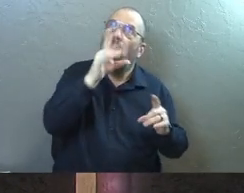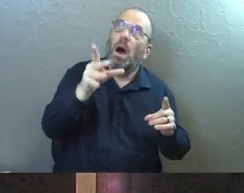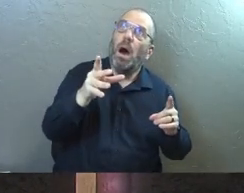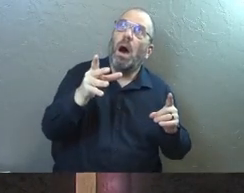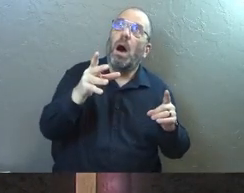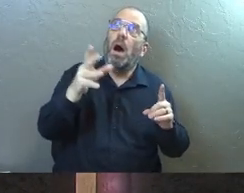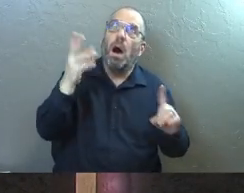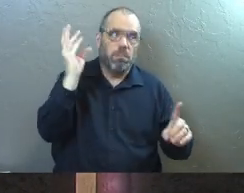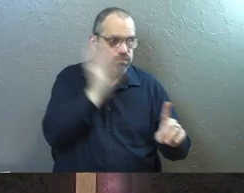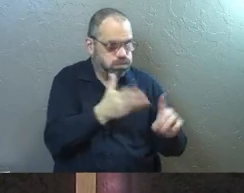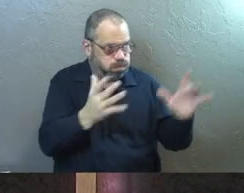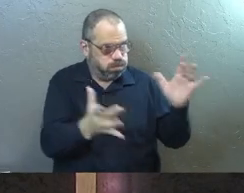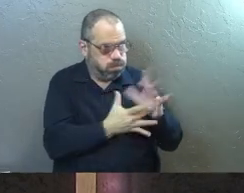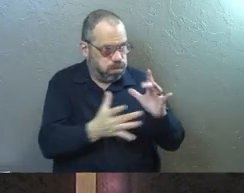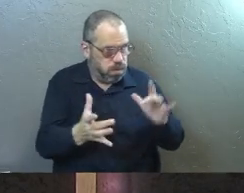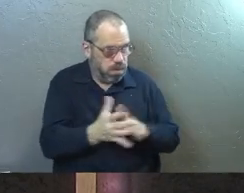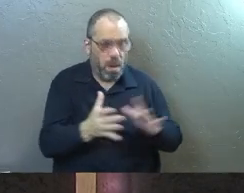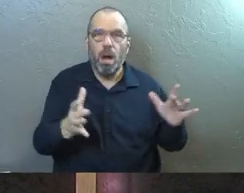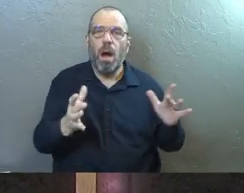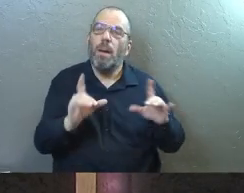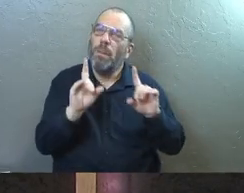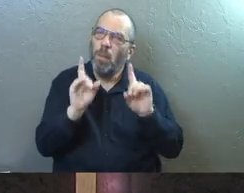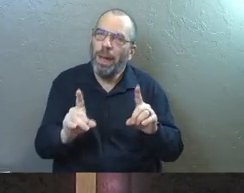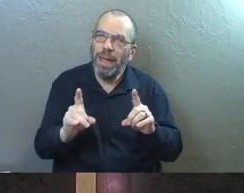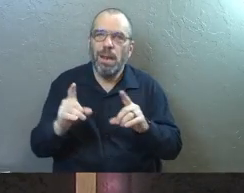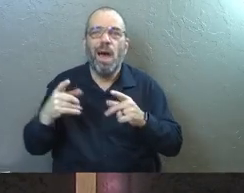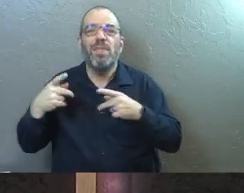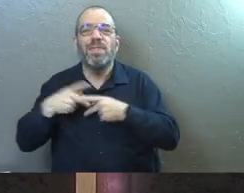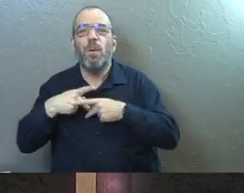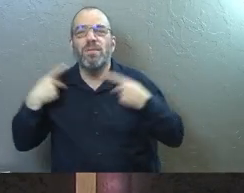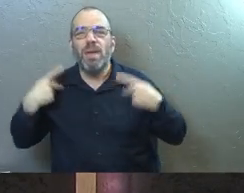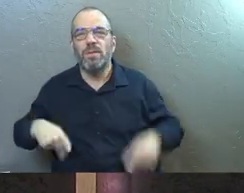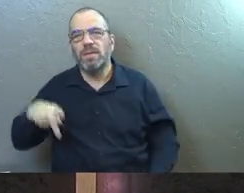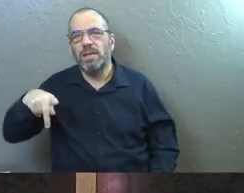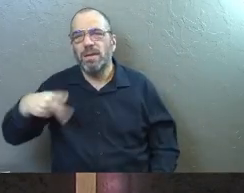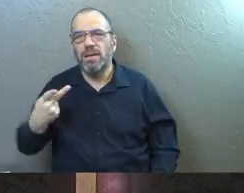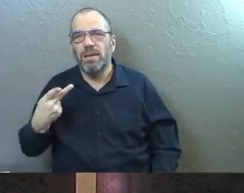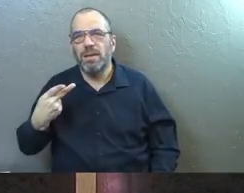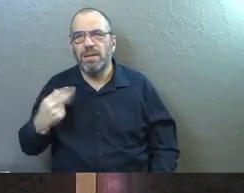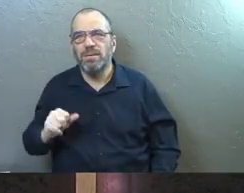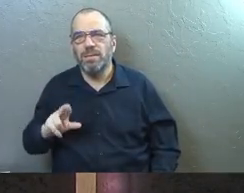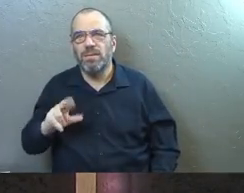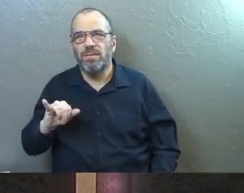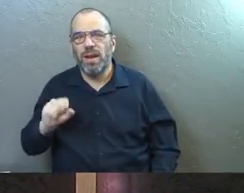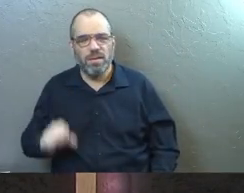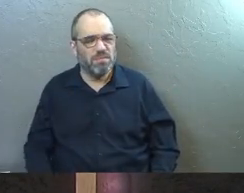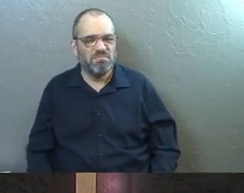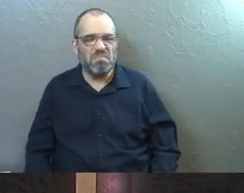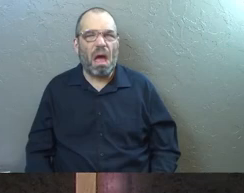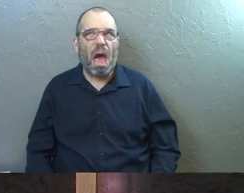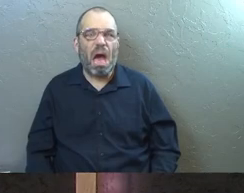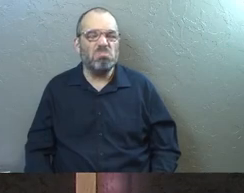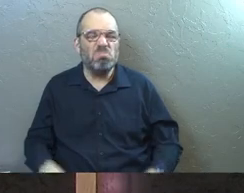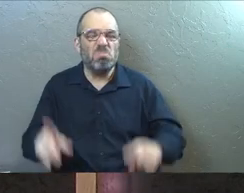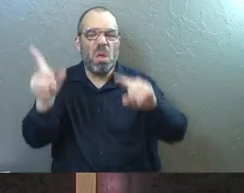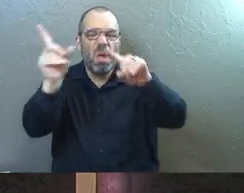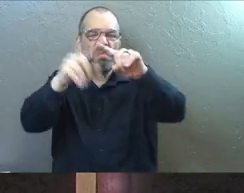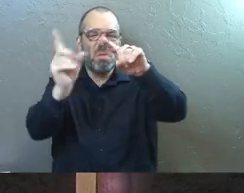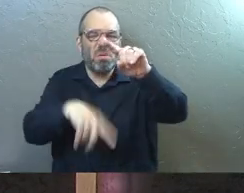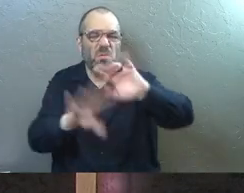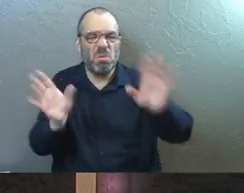heaven directly to Jesus. But there were some Pharisees standing there. And they say, it thundered.